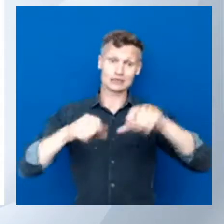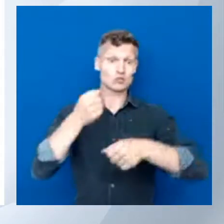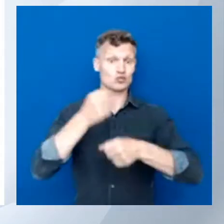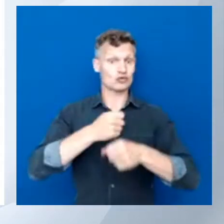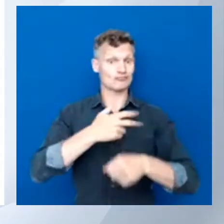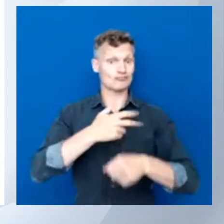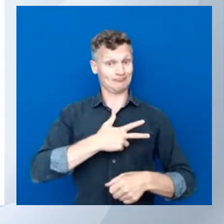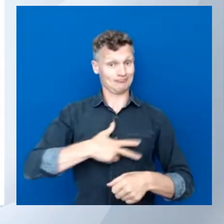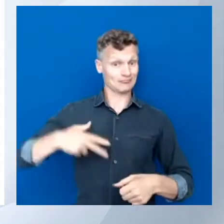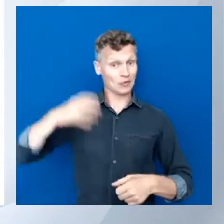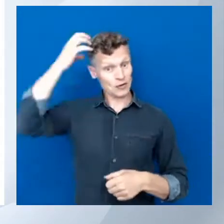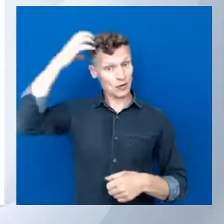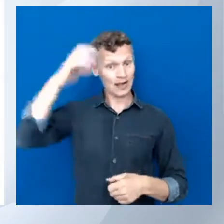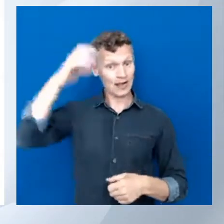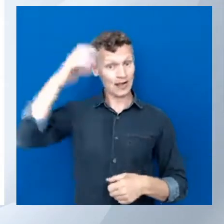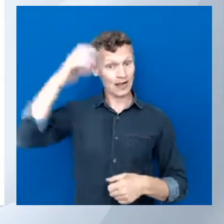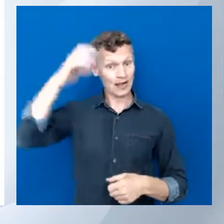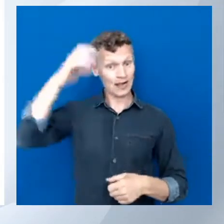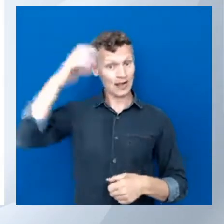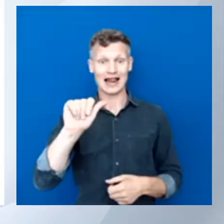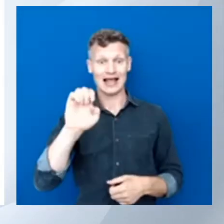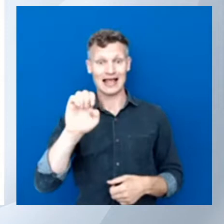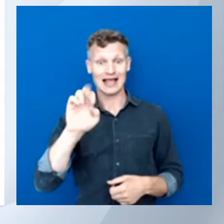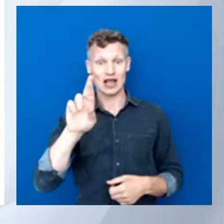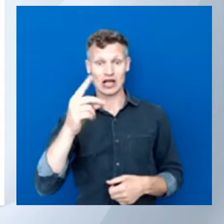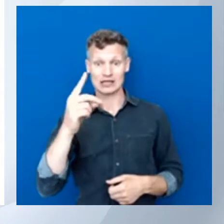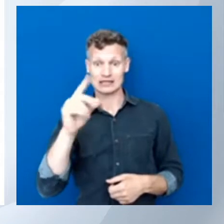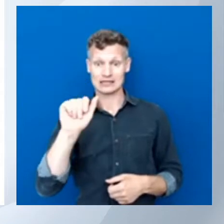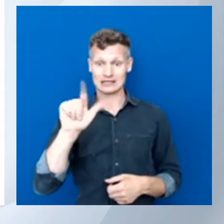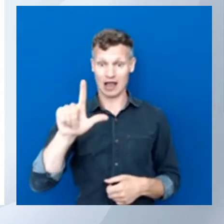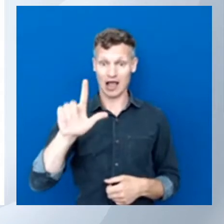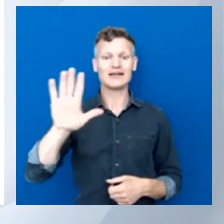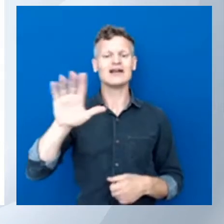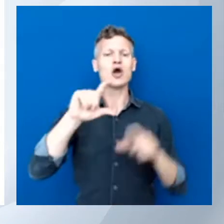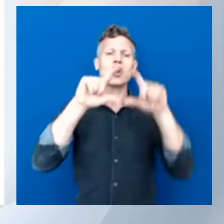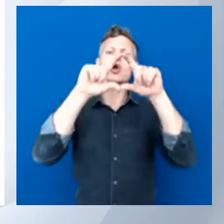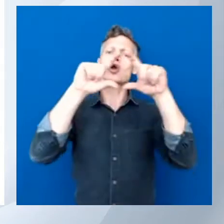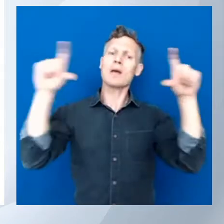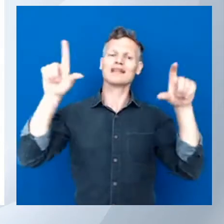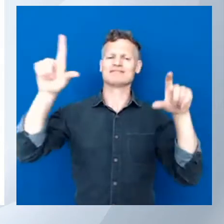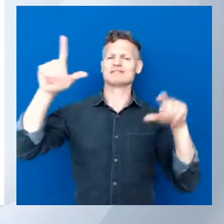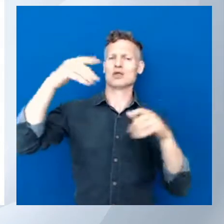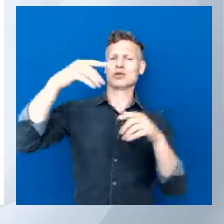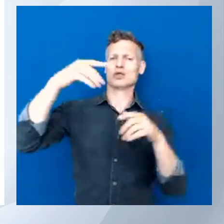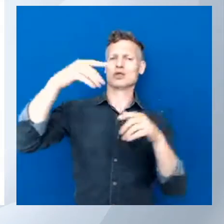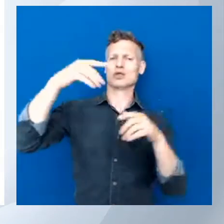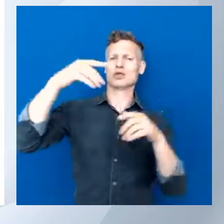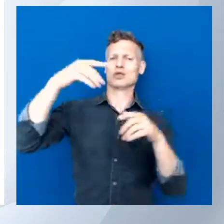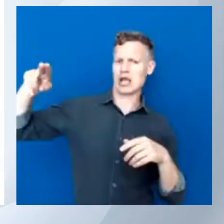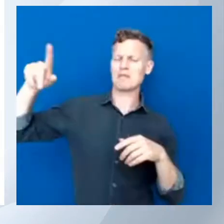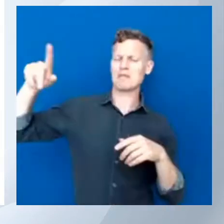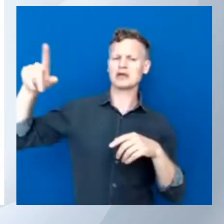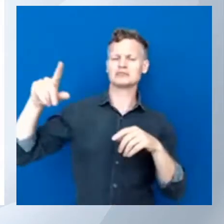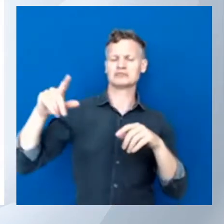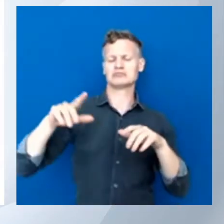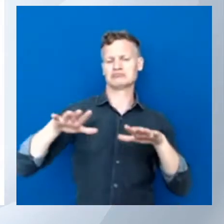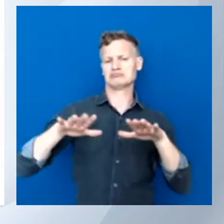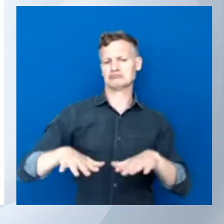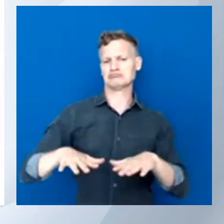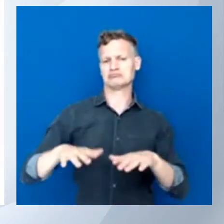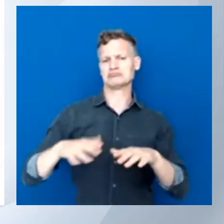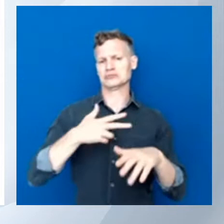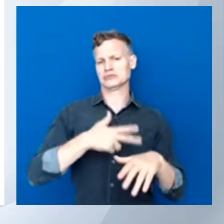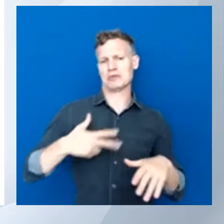from Norway actually. And the aim of this company is to provide courses to nurses and doctors who are